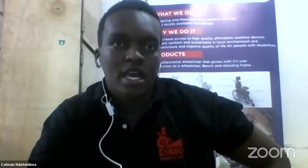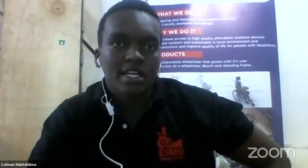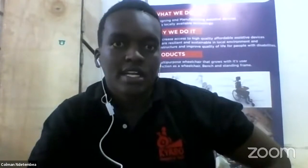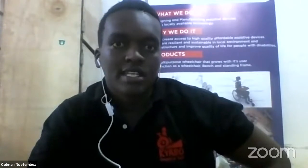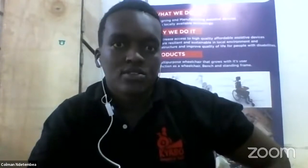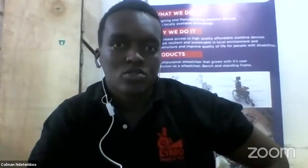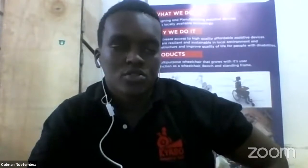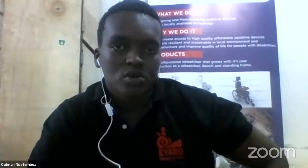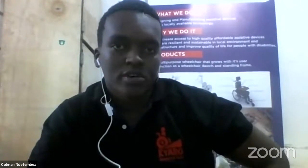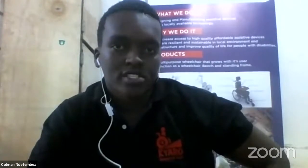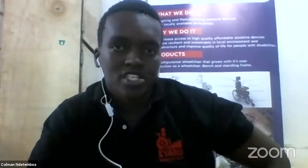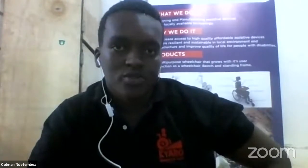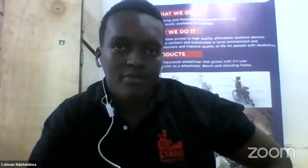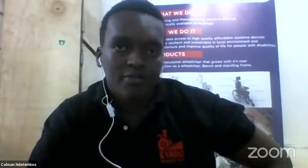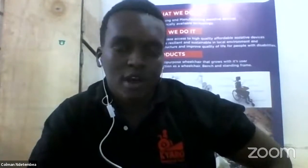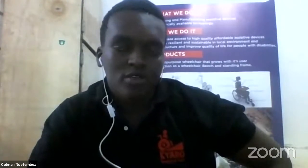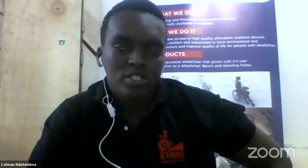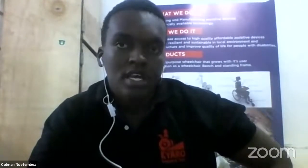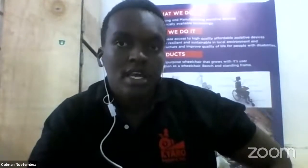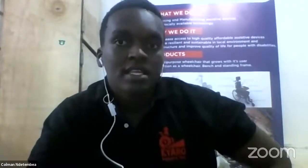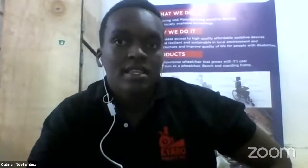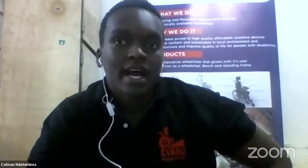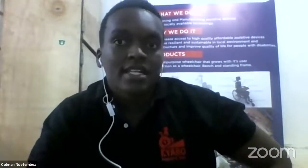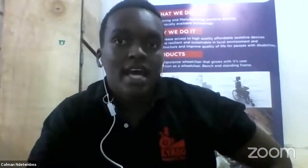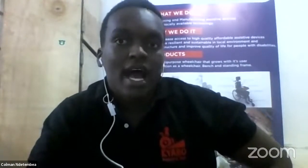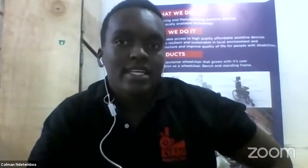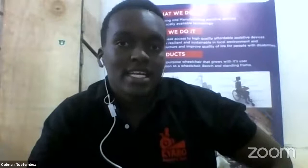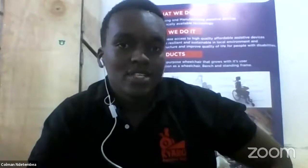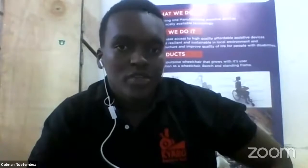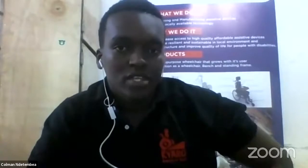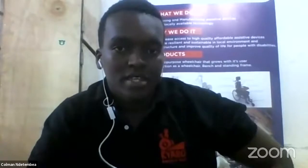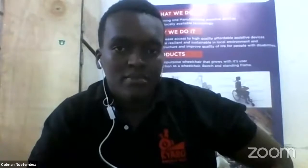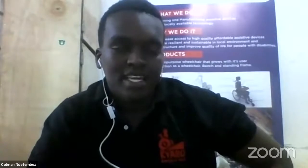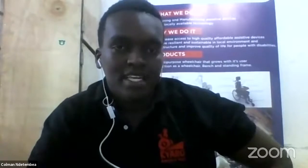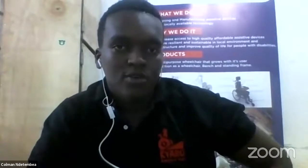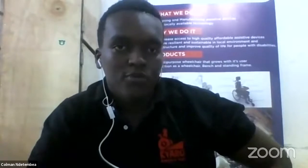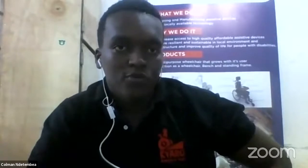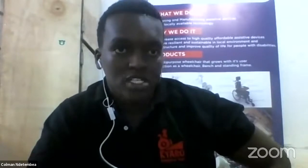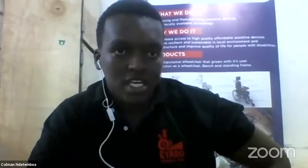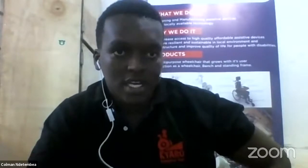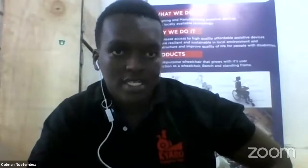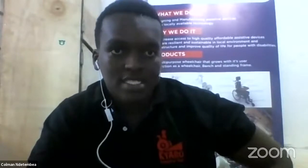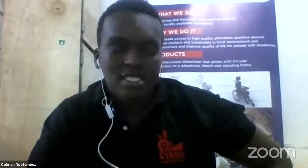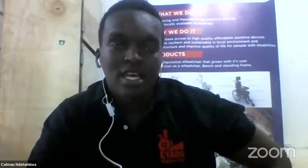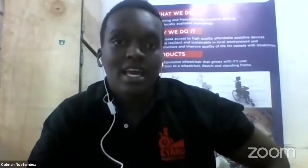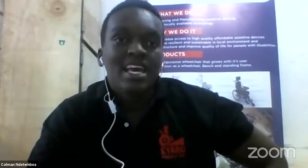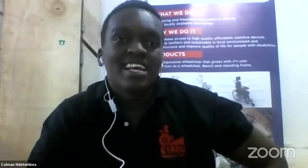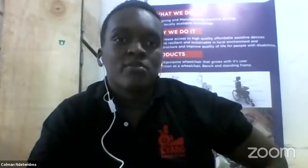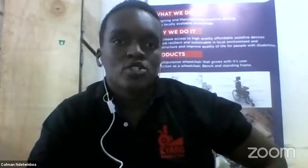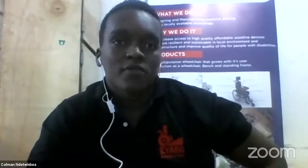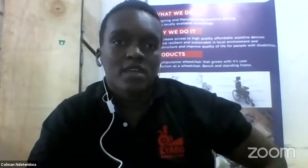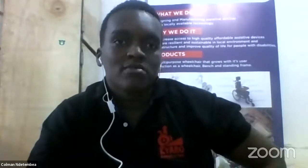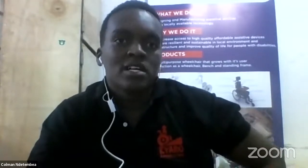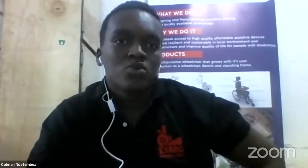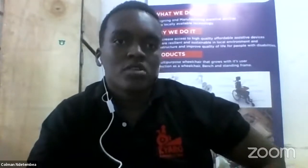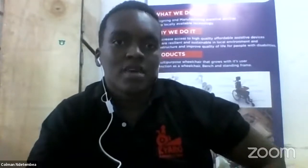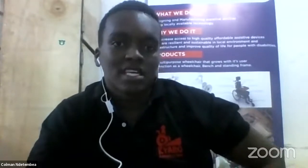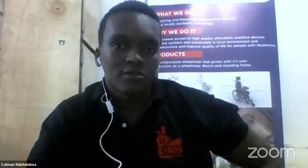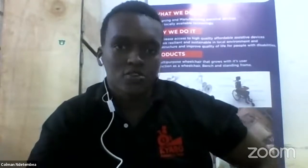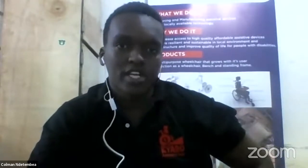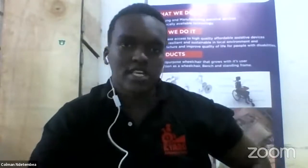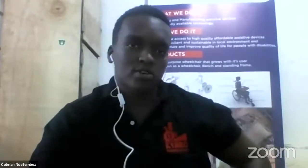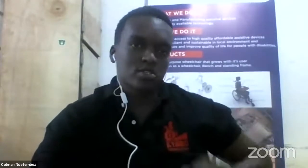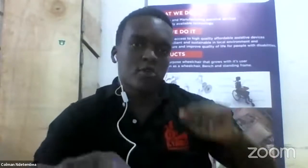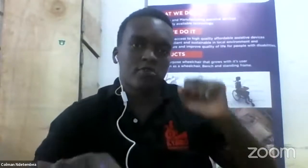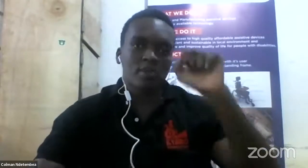across, and that through our research we have found, that are dealing with making of wheelchairs, and most of them deal with